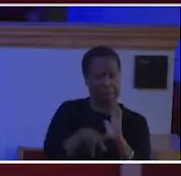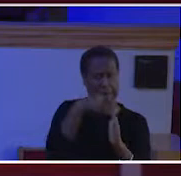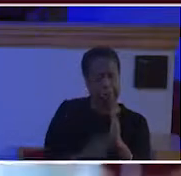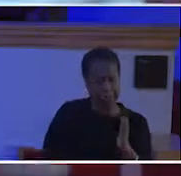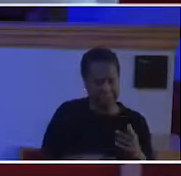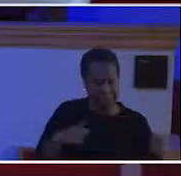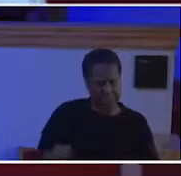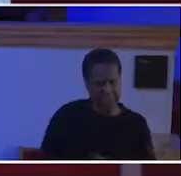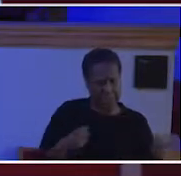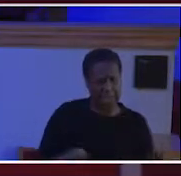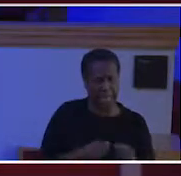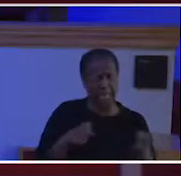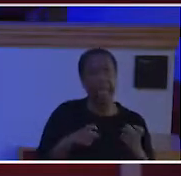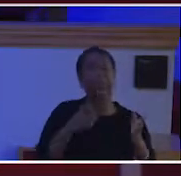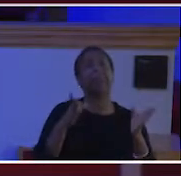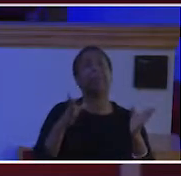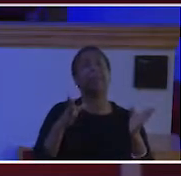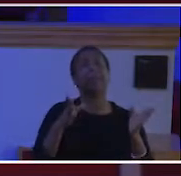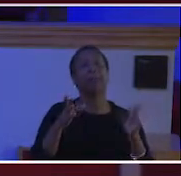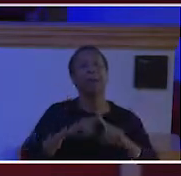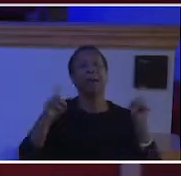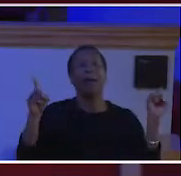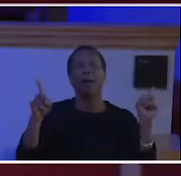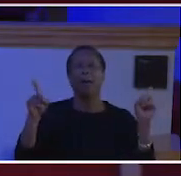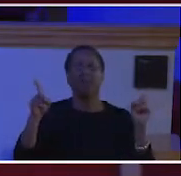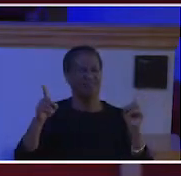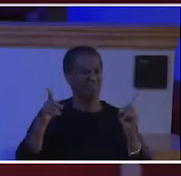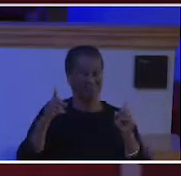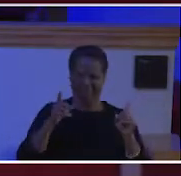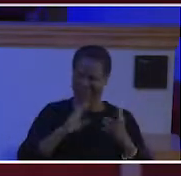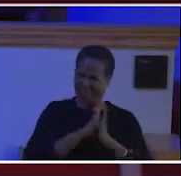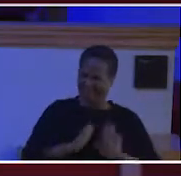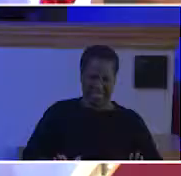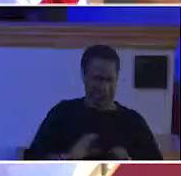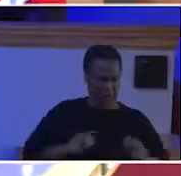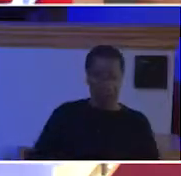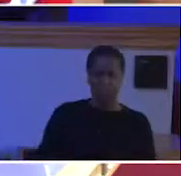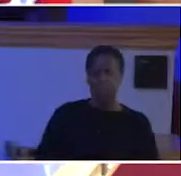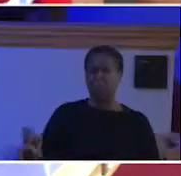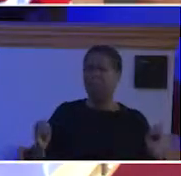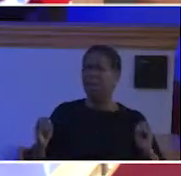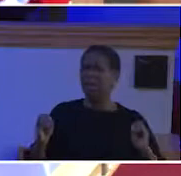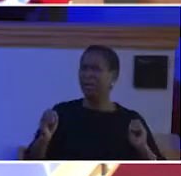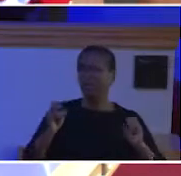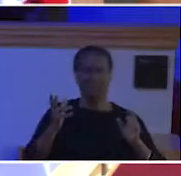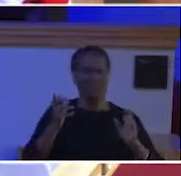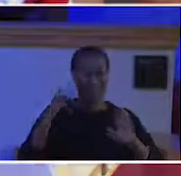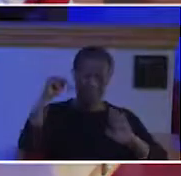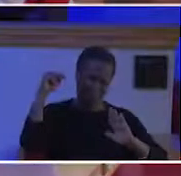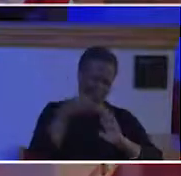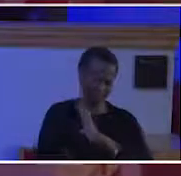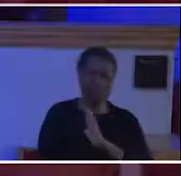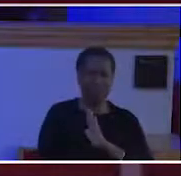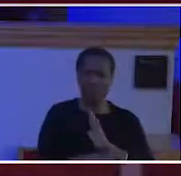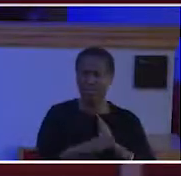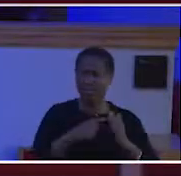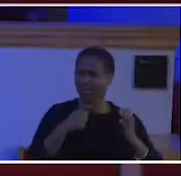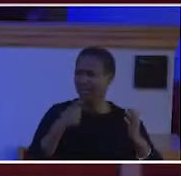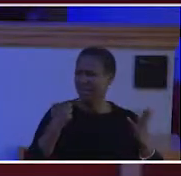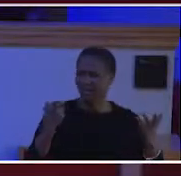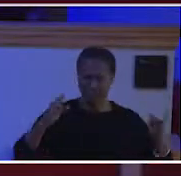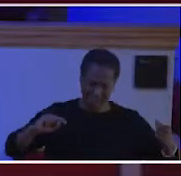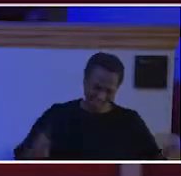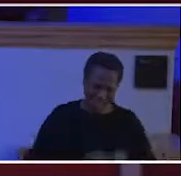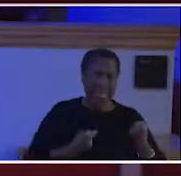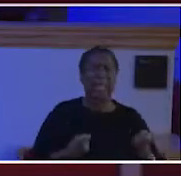sin, far from the peaceful shore, very deeply stained